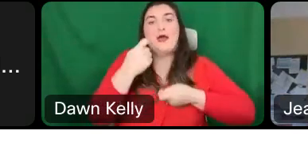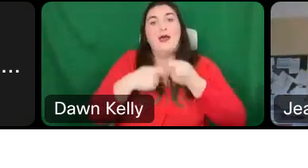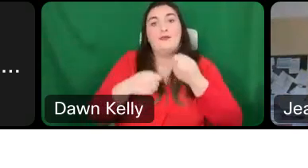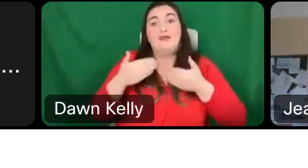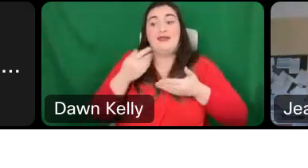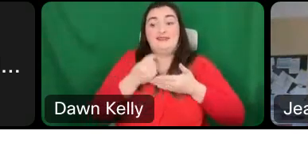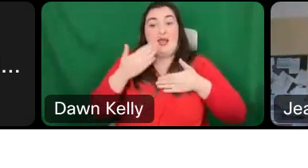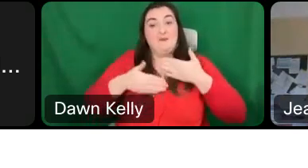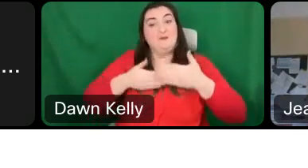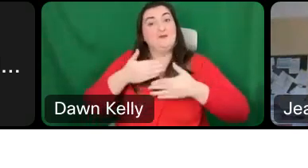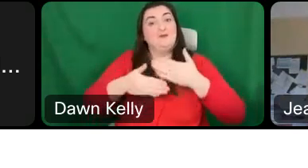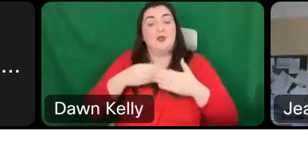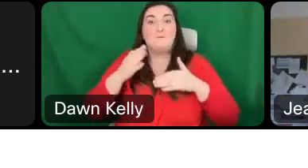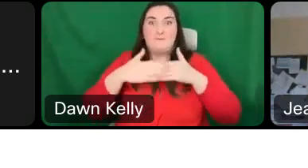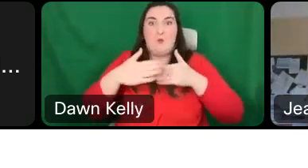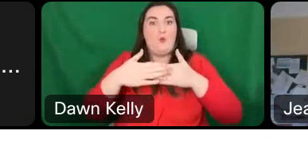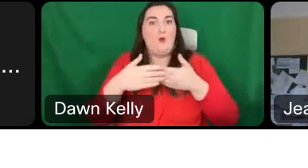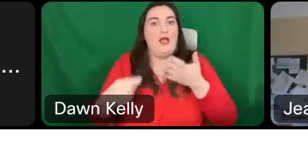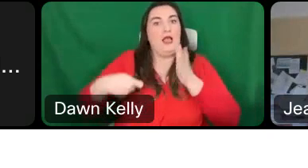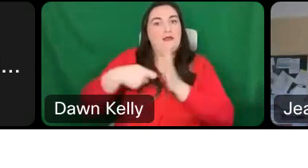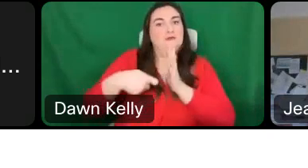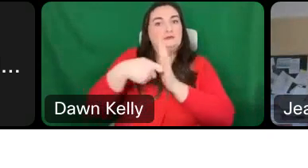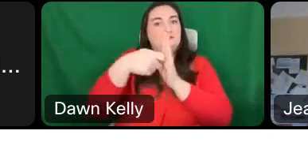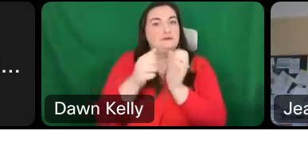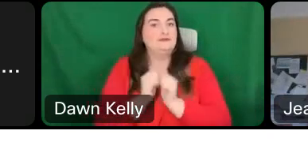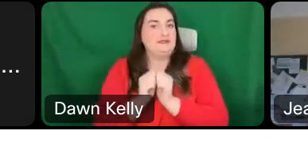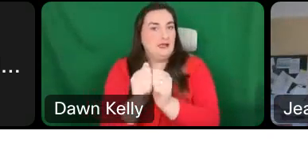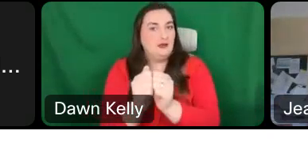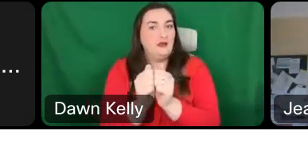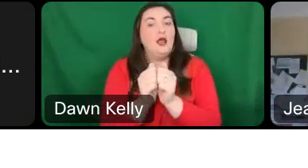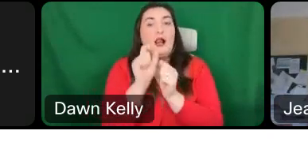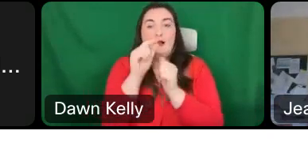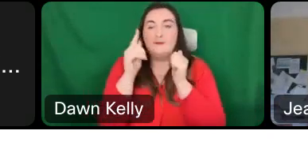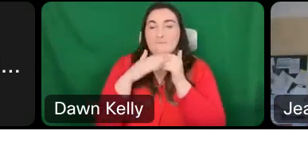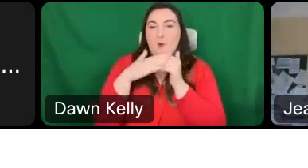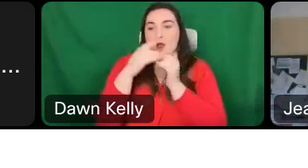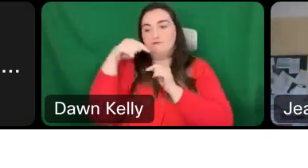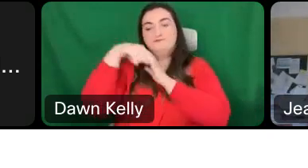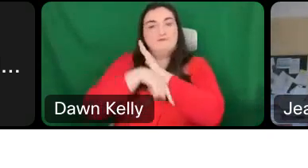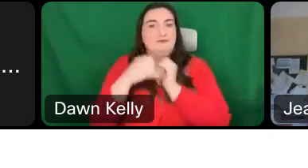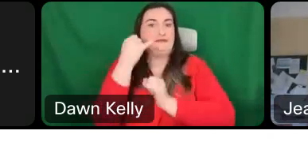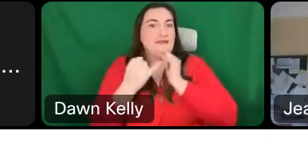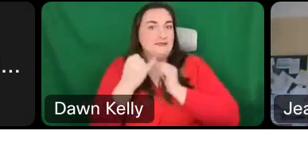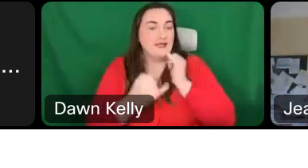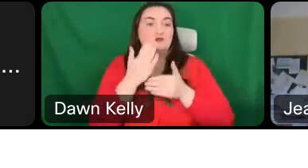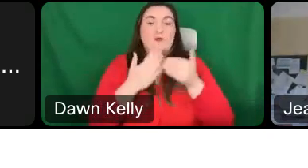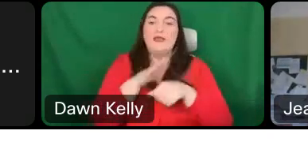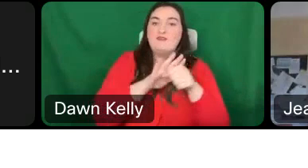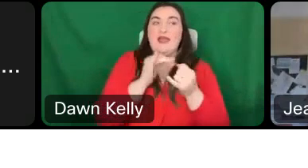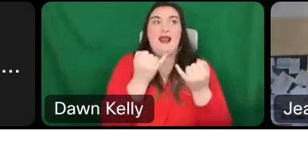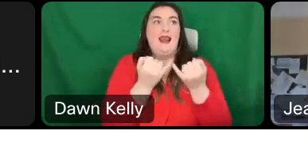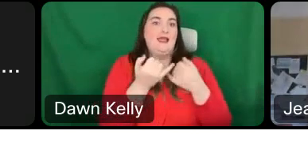time goes on, there will be further webinars that will explore some of the detailed and particular areas such as surgery,